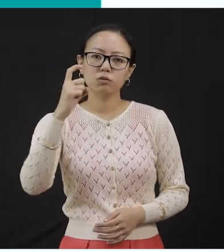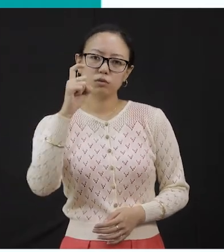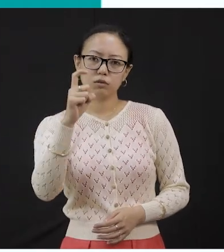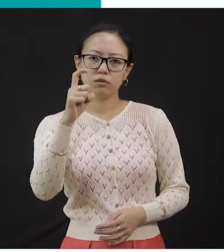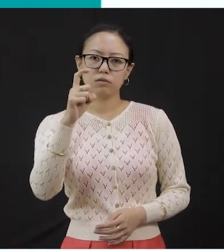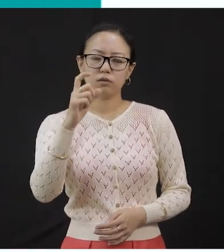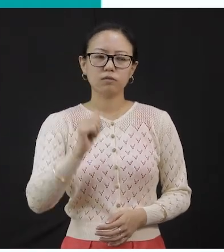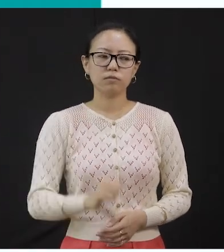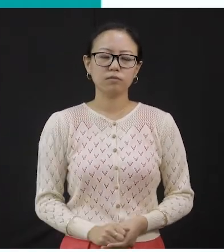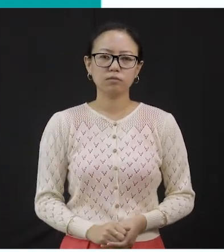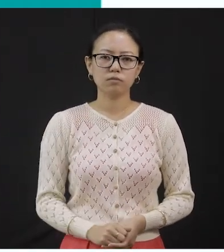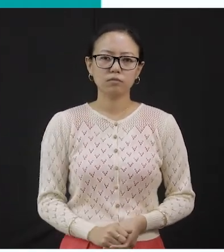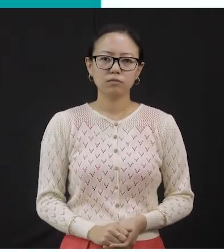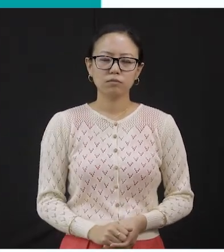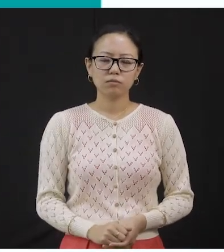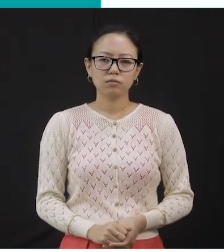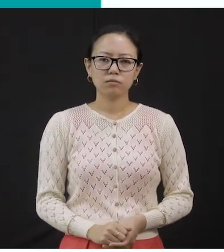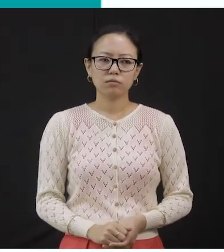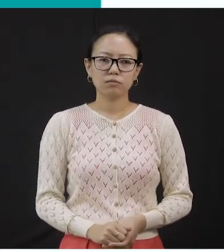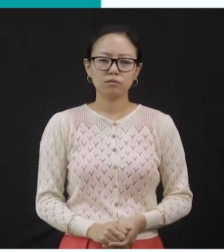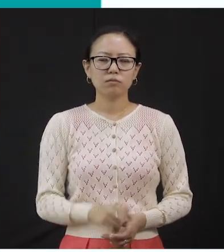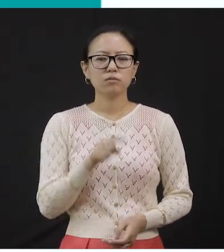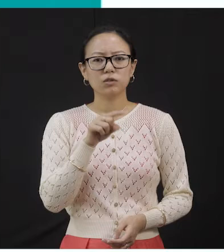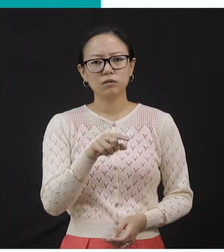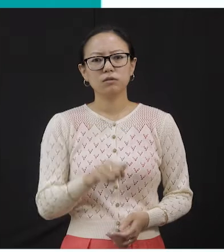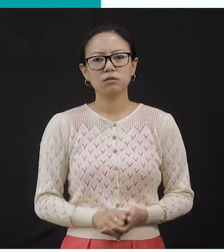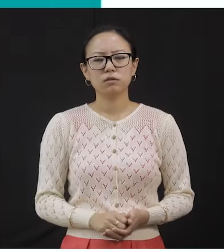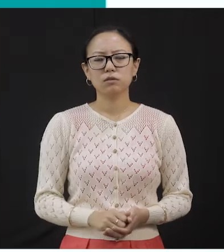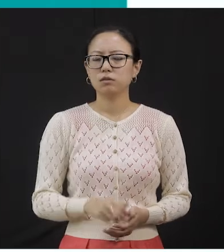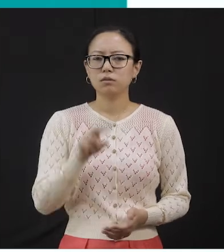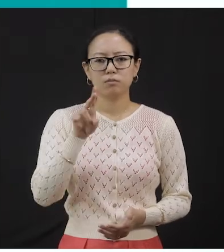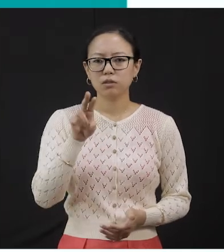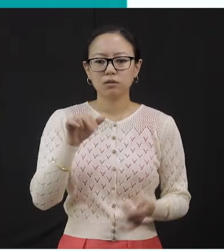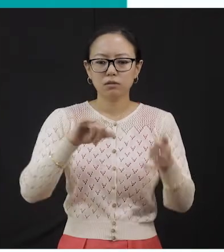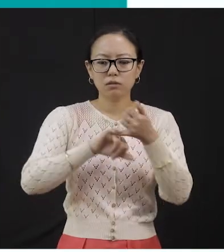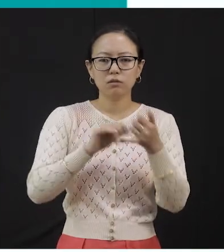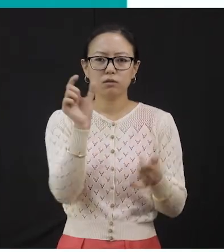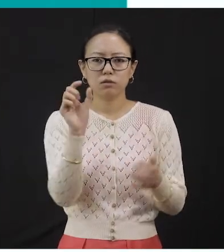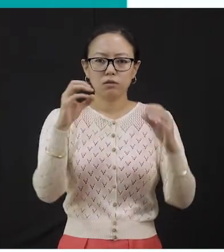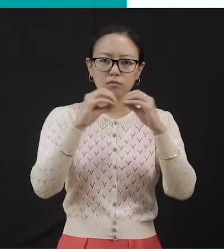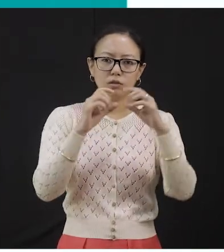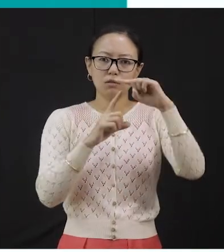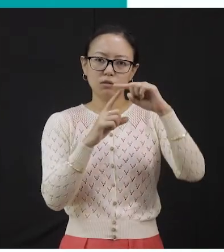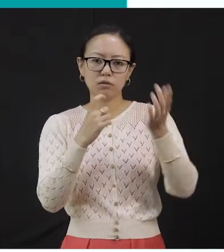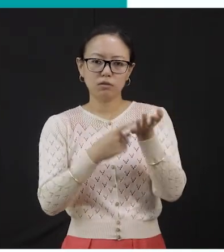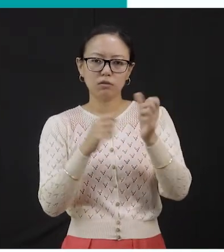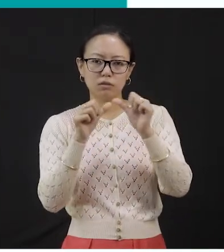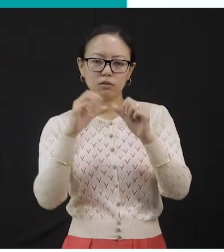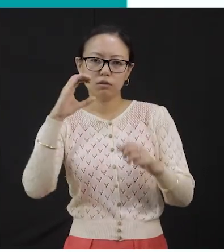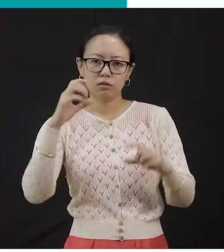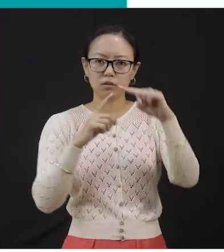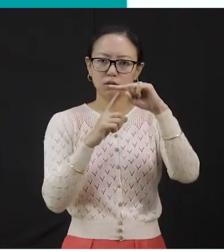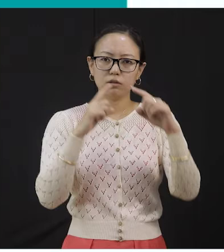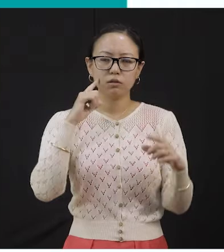7. This is subtraction. Is it very simple? Yes. Then one more. Count.